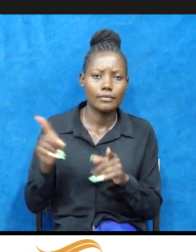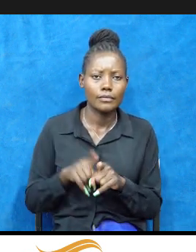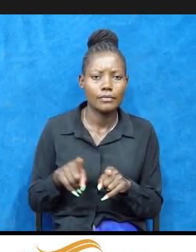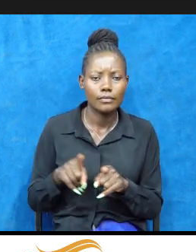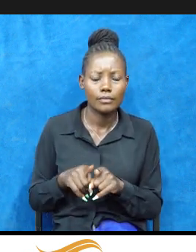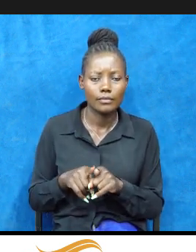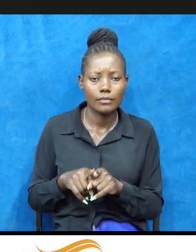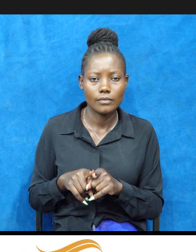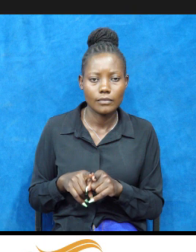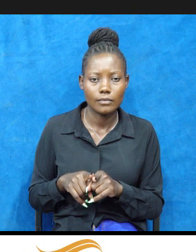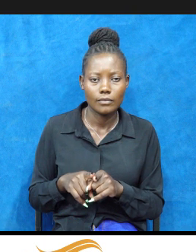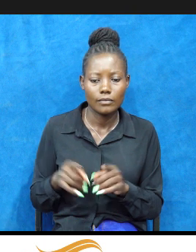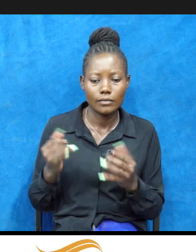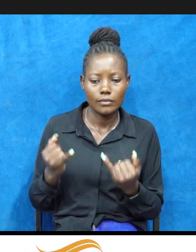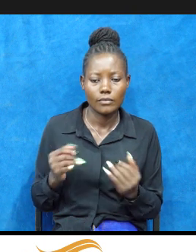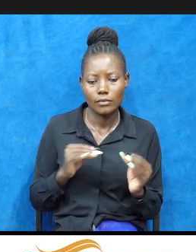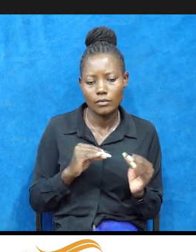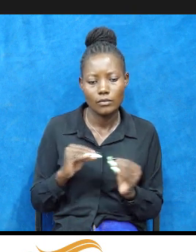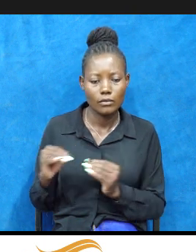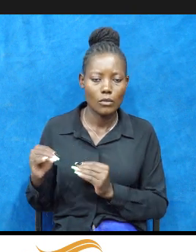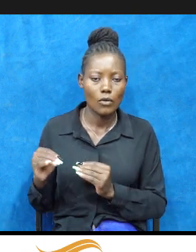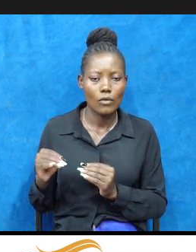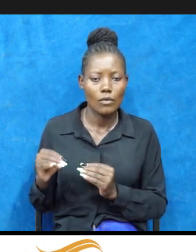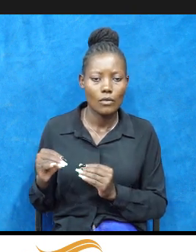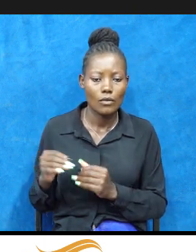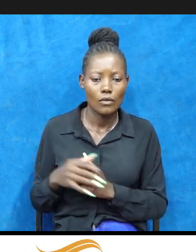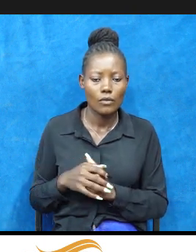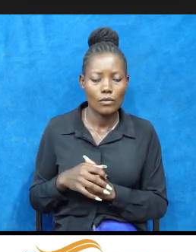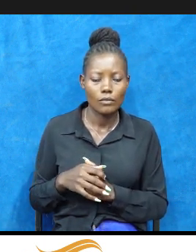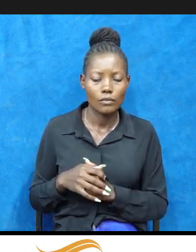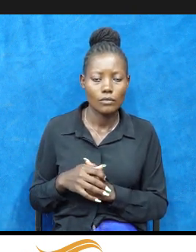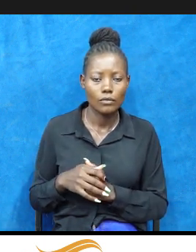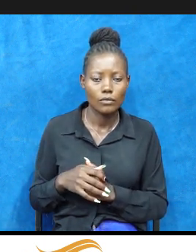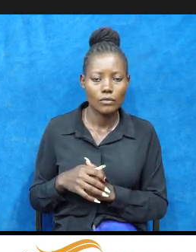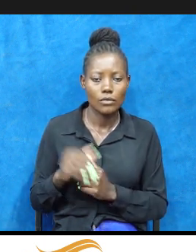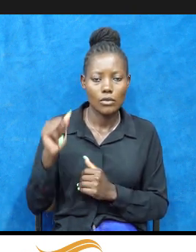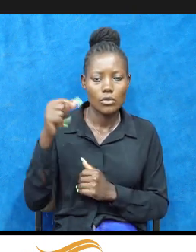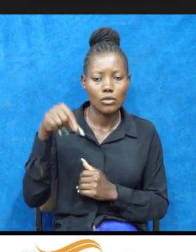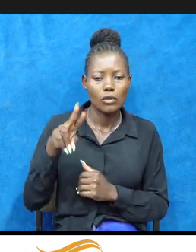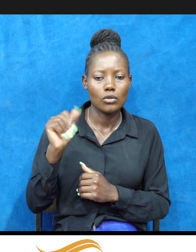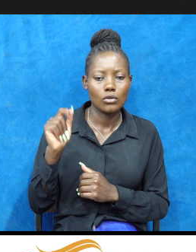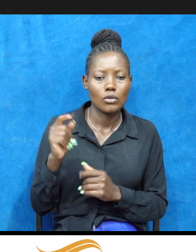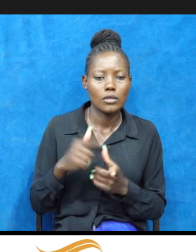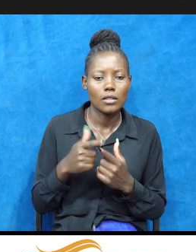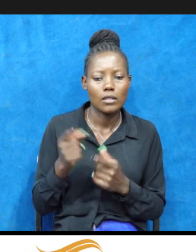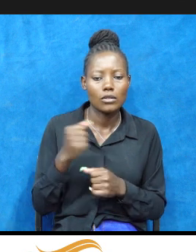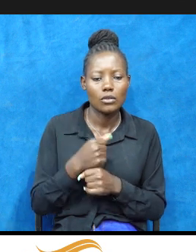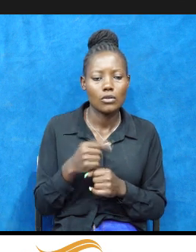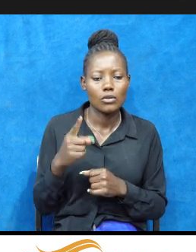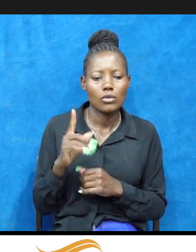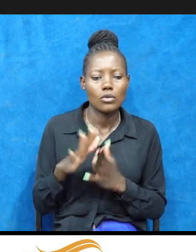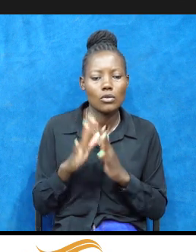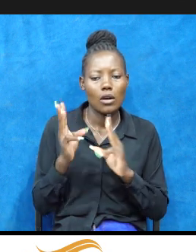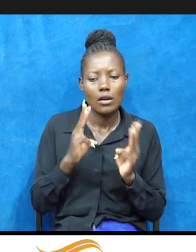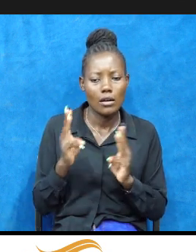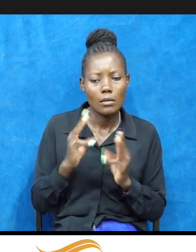doesn't interfere with your weight training. So you would not want to squat heavy and go right out and do your plyometric program. I think that your